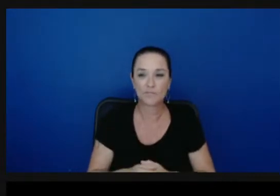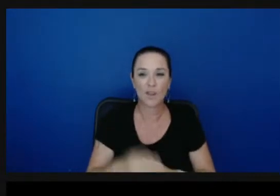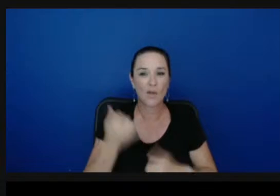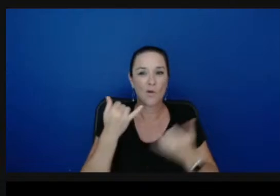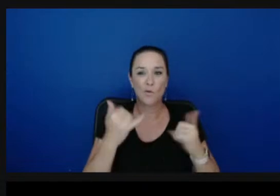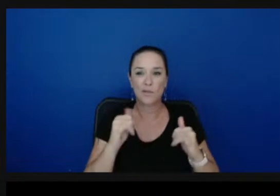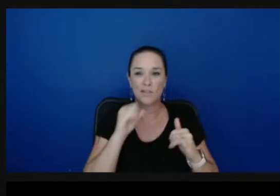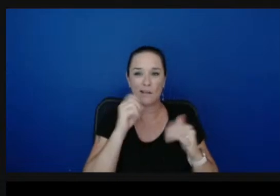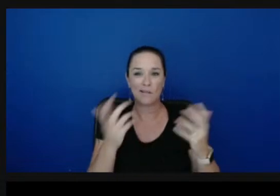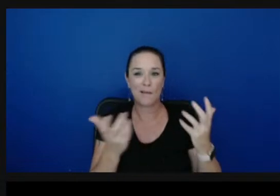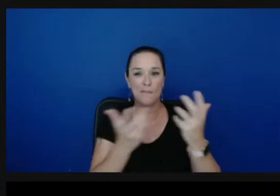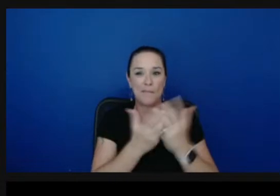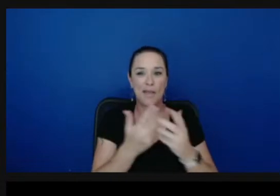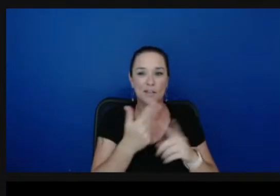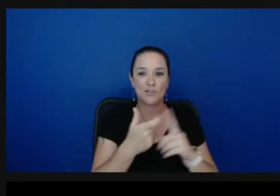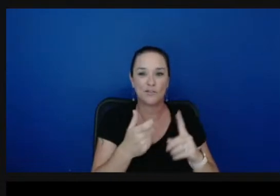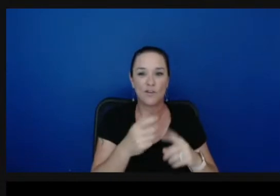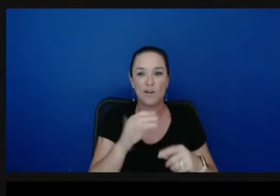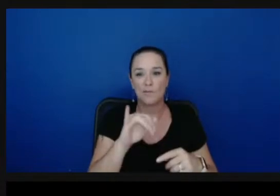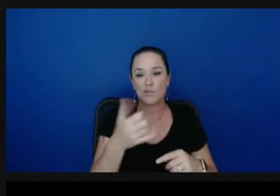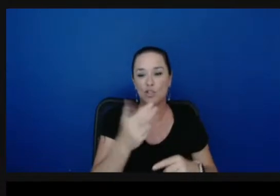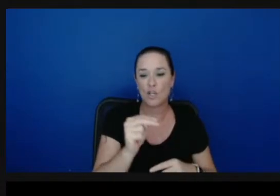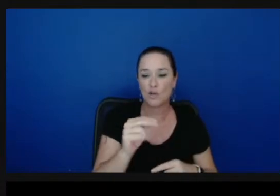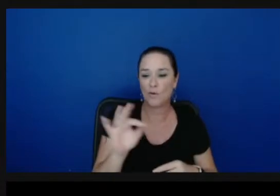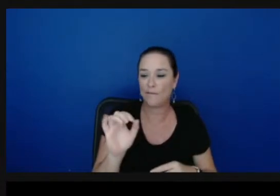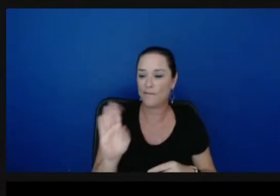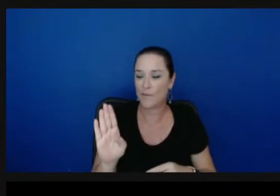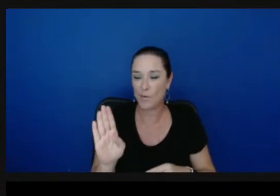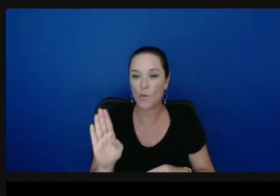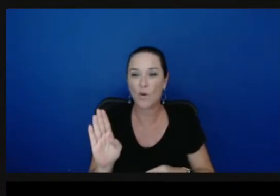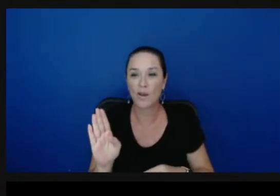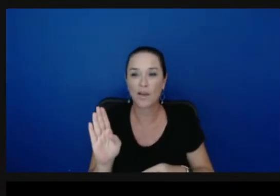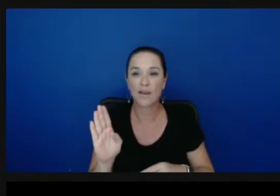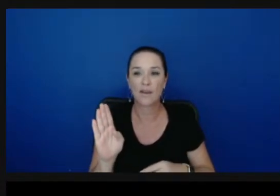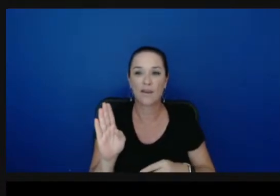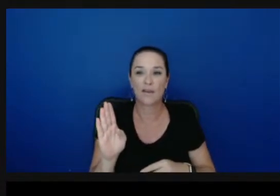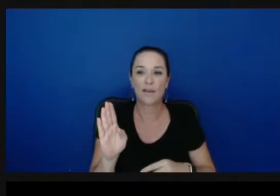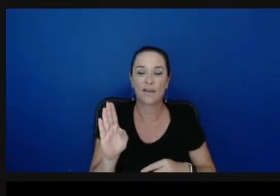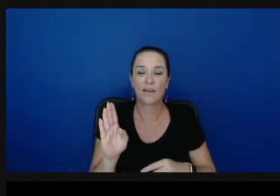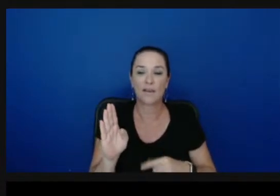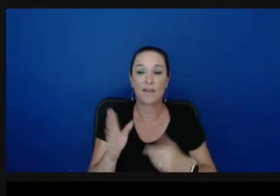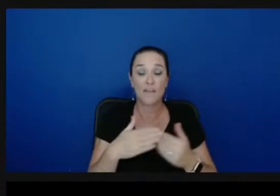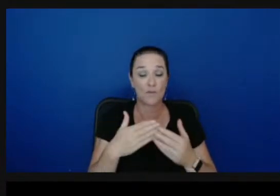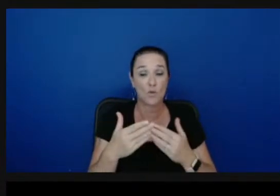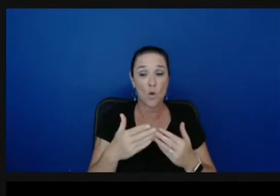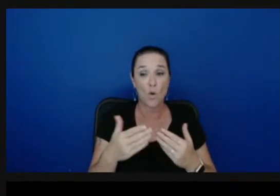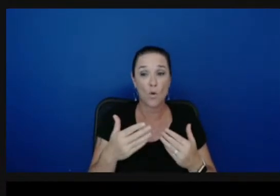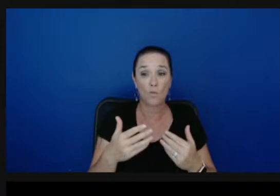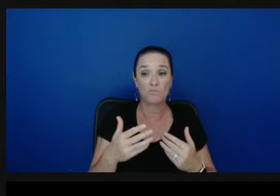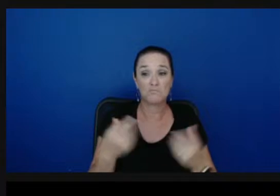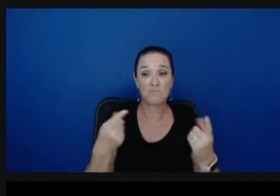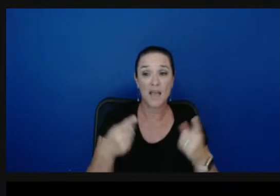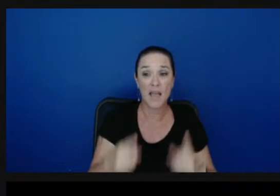the intrusion from January, February, even though we have earlier